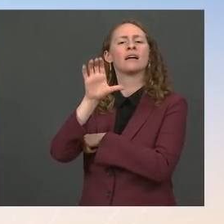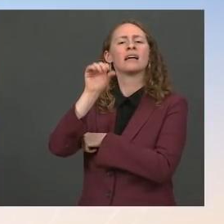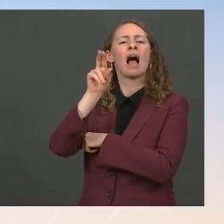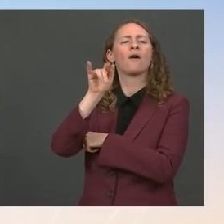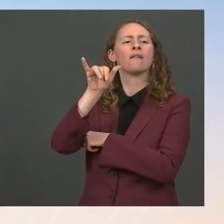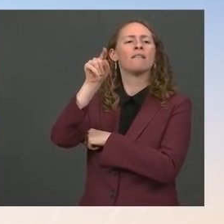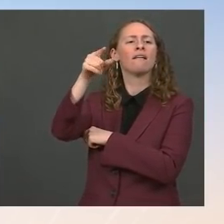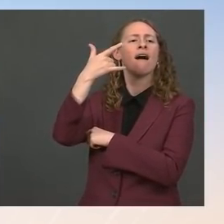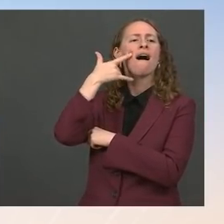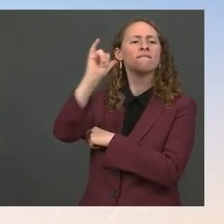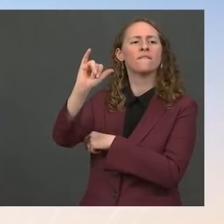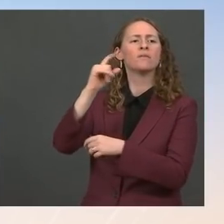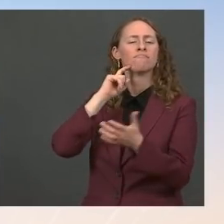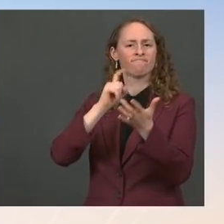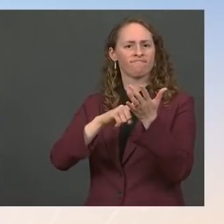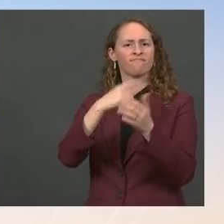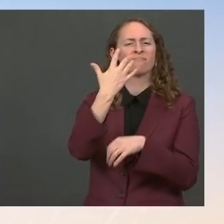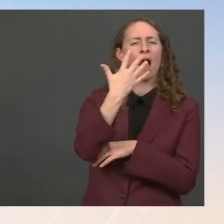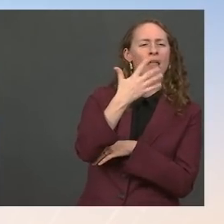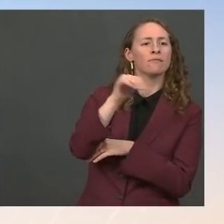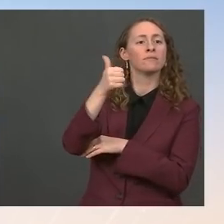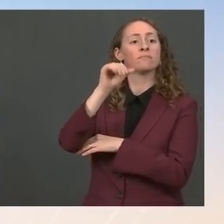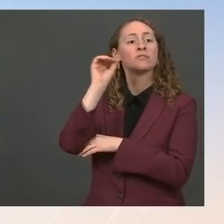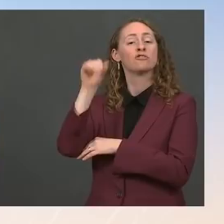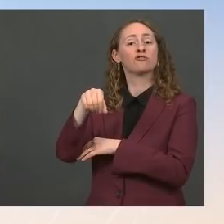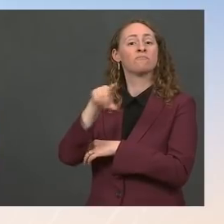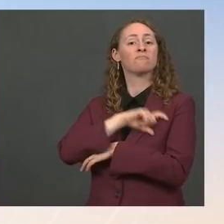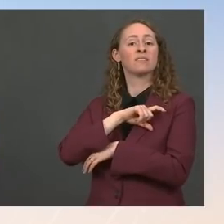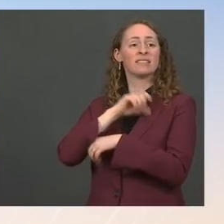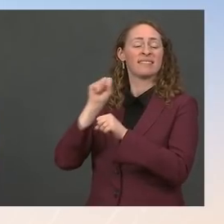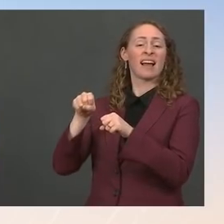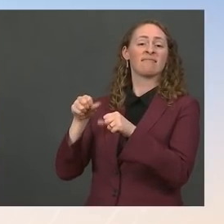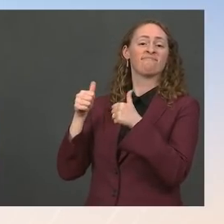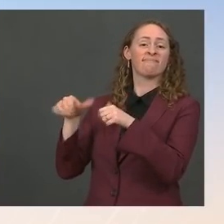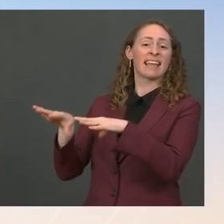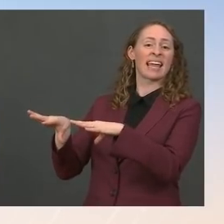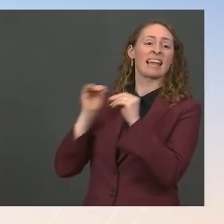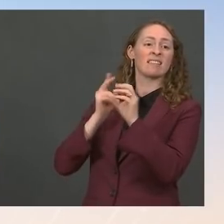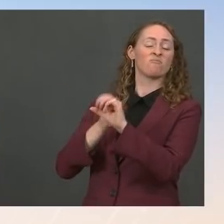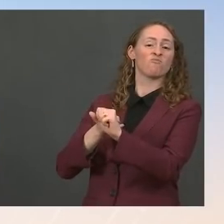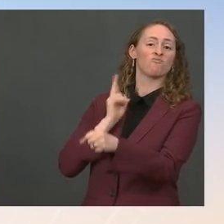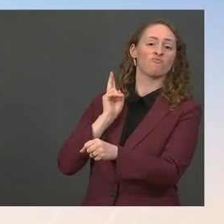workforce could walk off the job. And so, considering